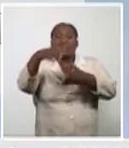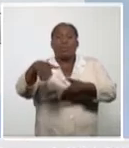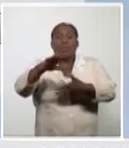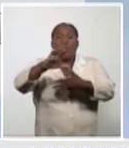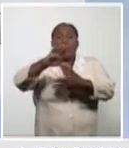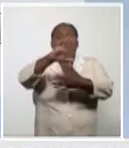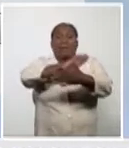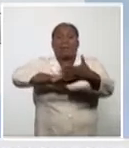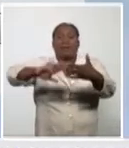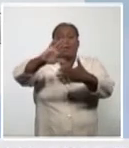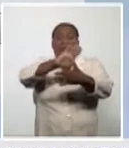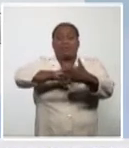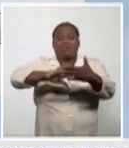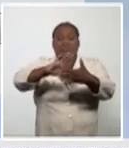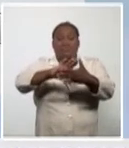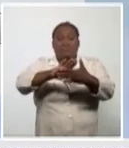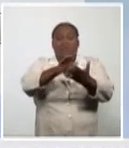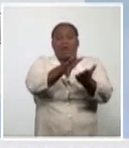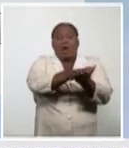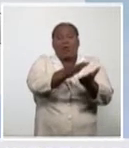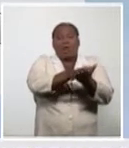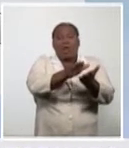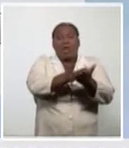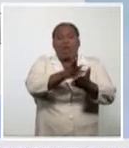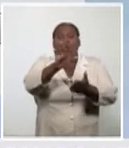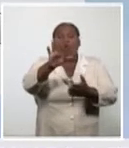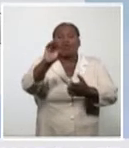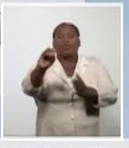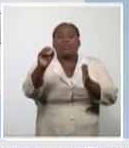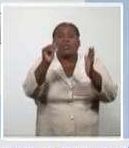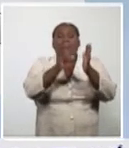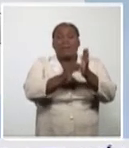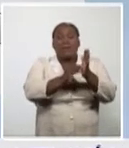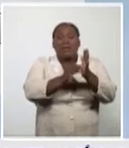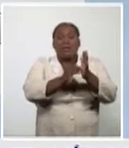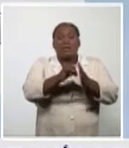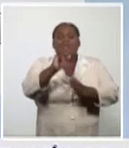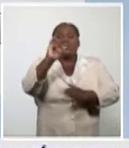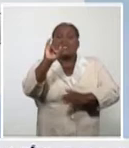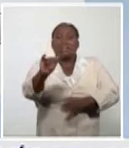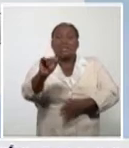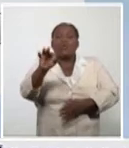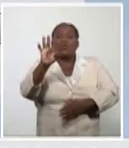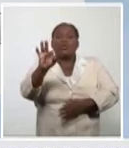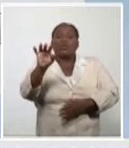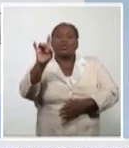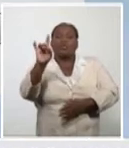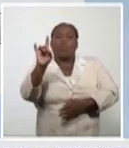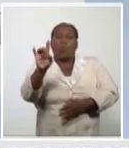3,106 new COVID-19 related deaths in the region of the Americas, for a total of